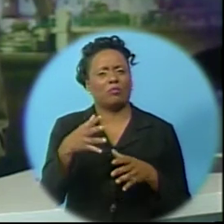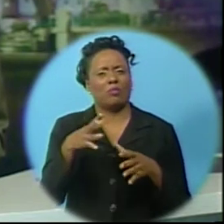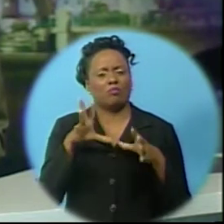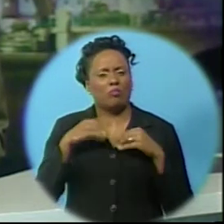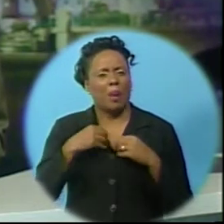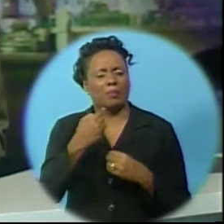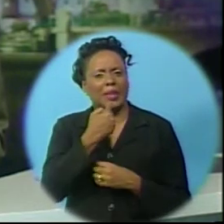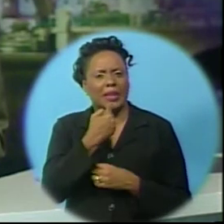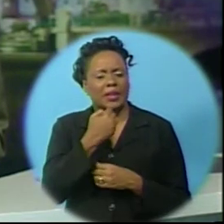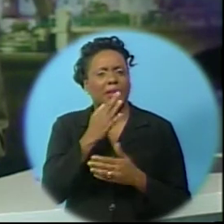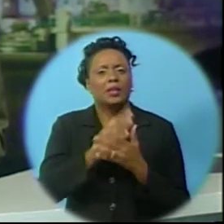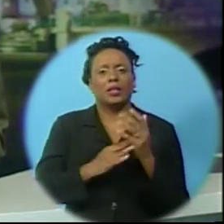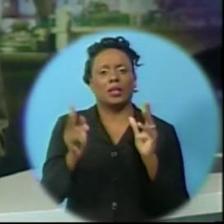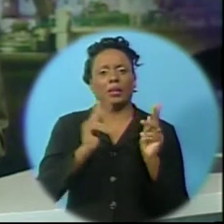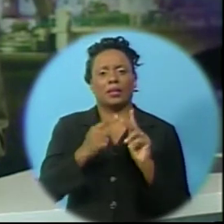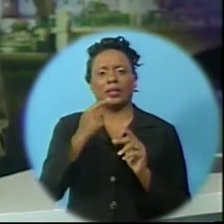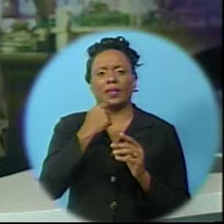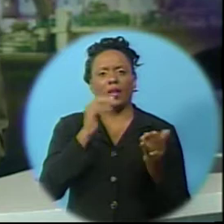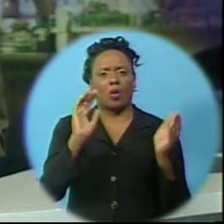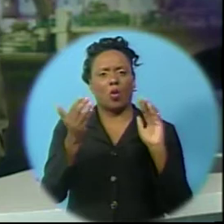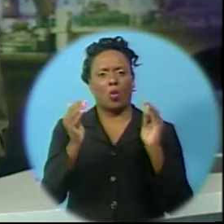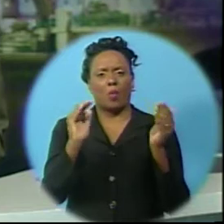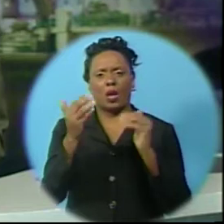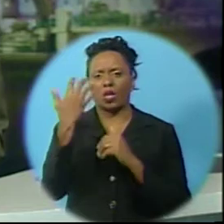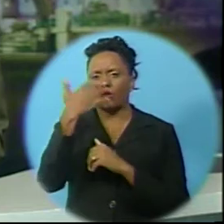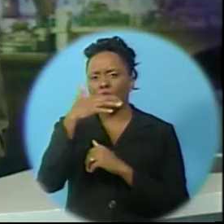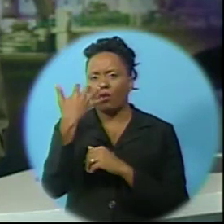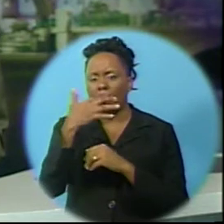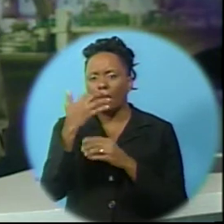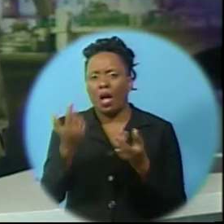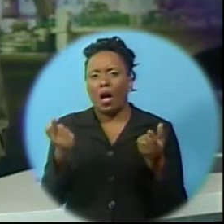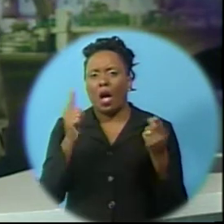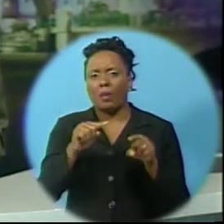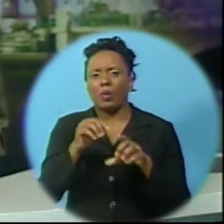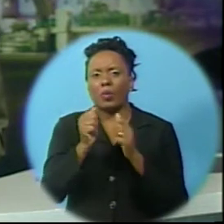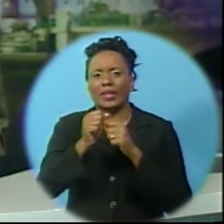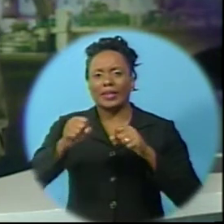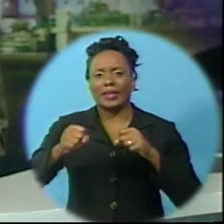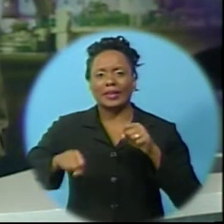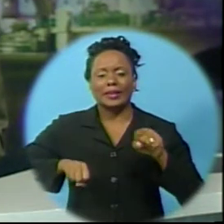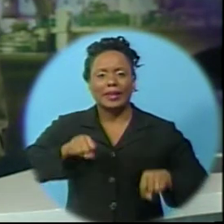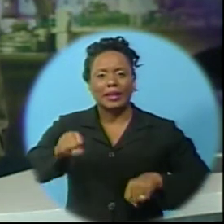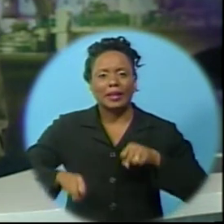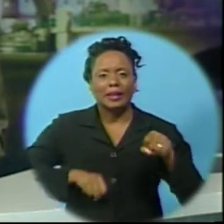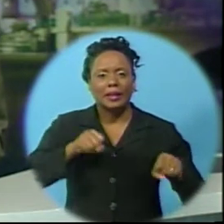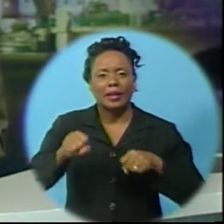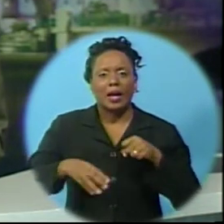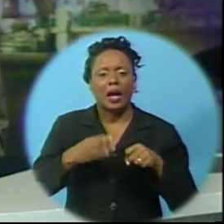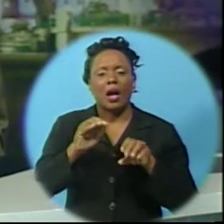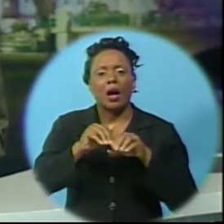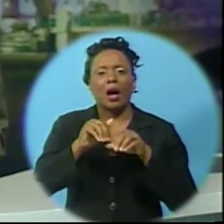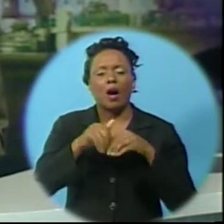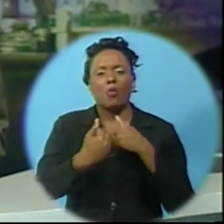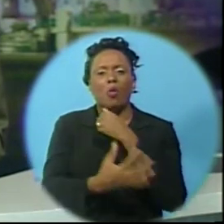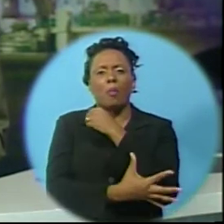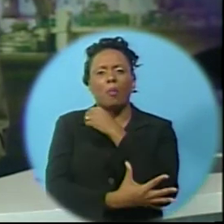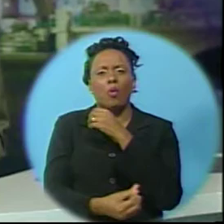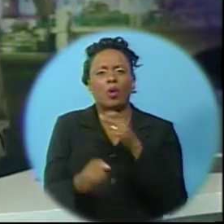are comparing this saga to the doping crisis in cycling and the International Cycling Union's poor handling of their